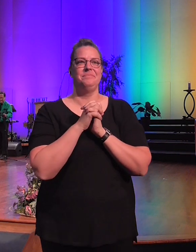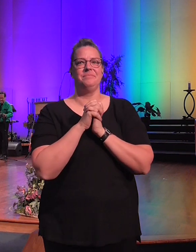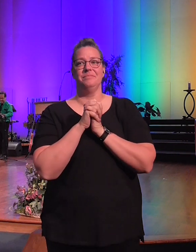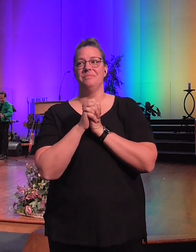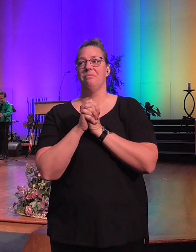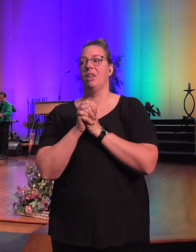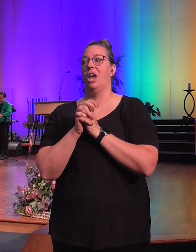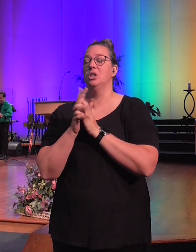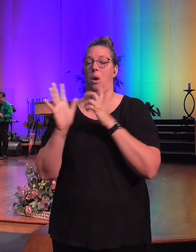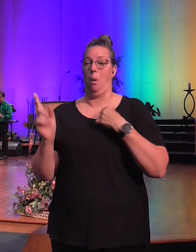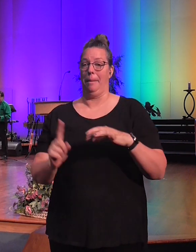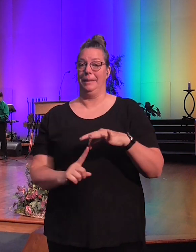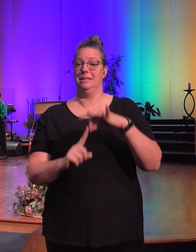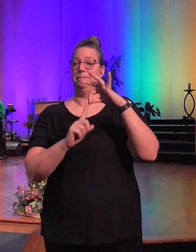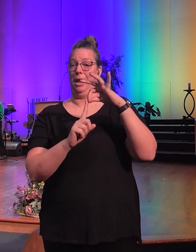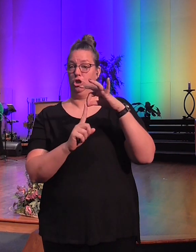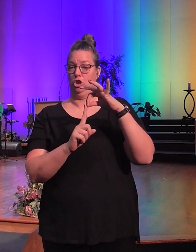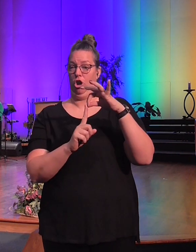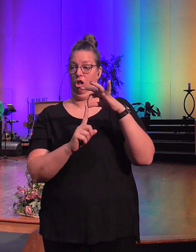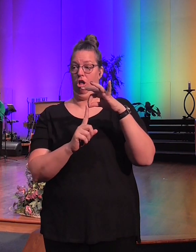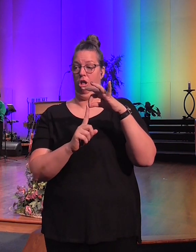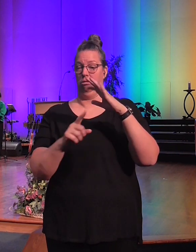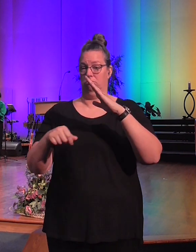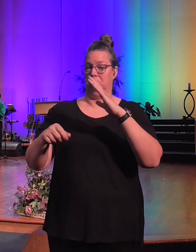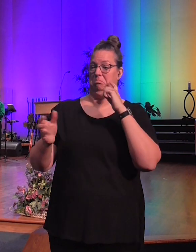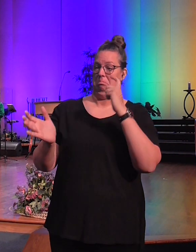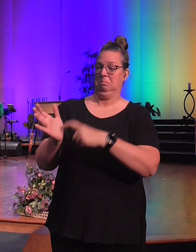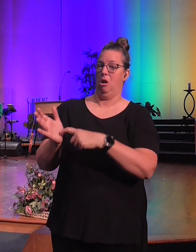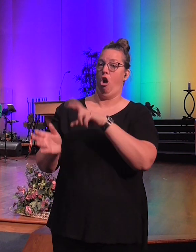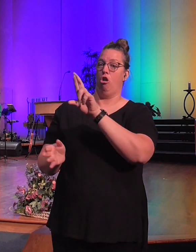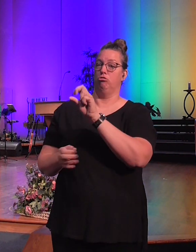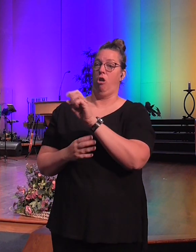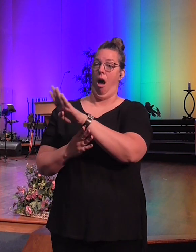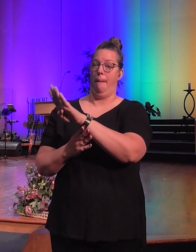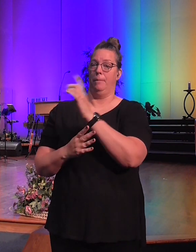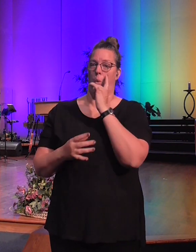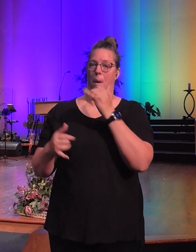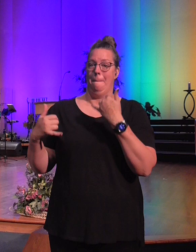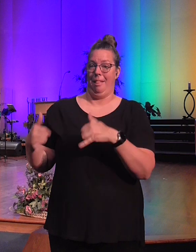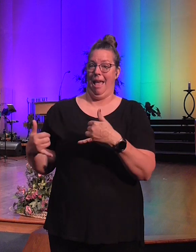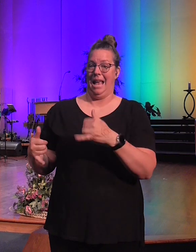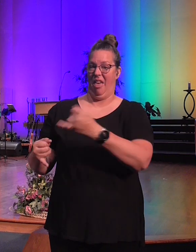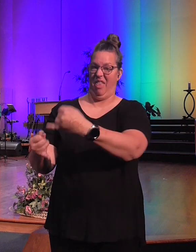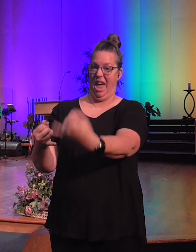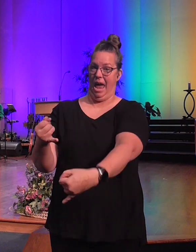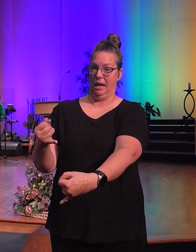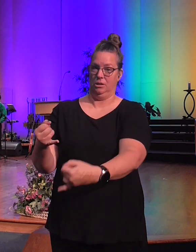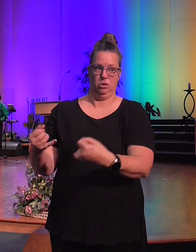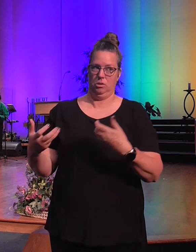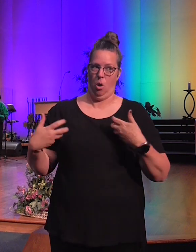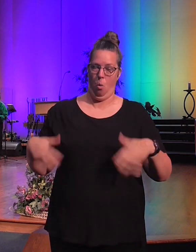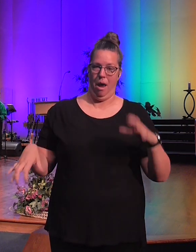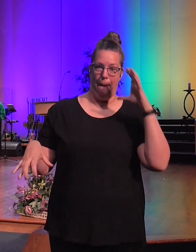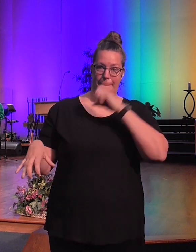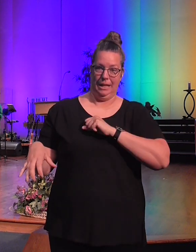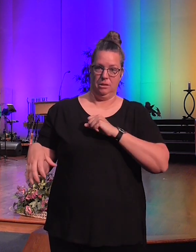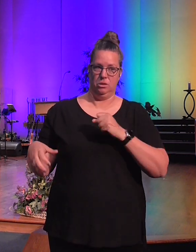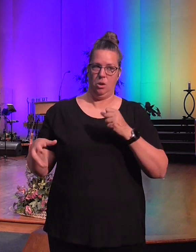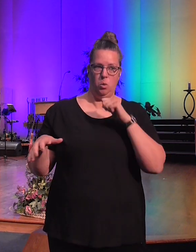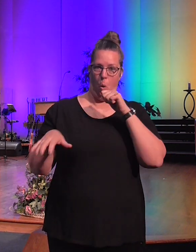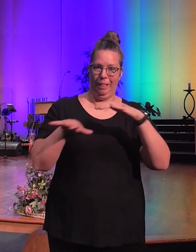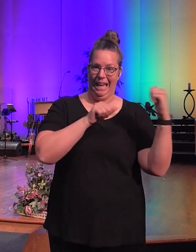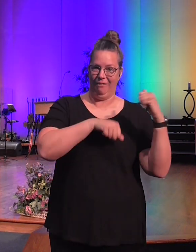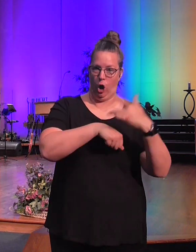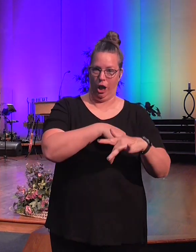I want to give a special shout out to Rob, who is going to play a piece at the very end that you don't want to miss, so you don't want to leave